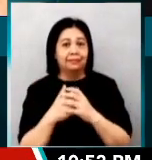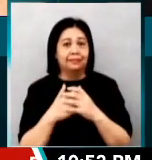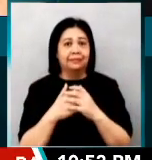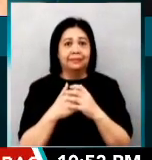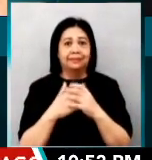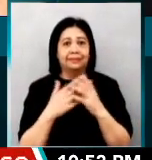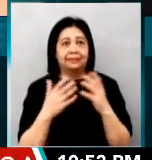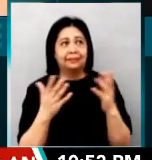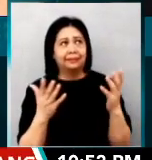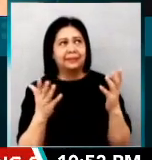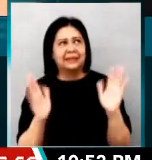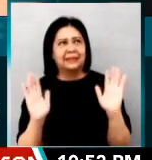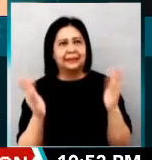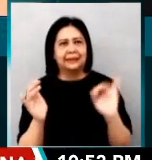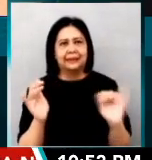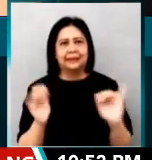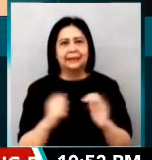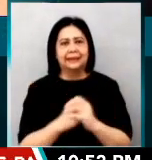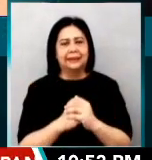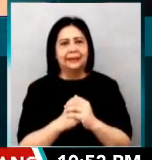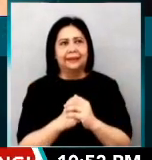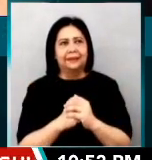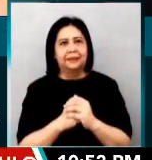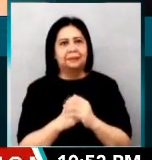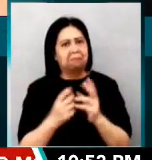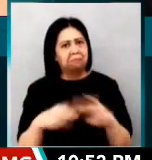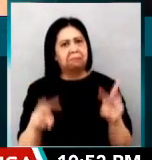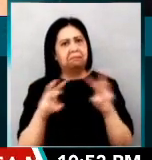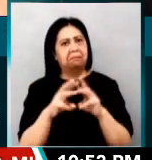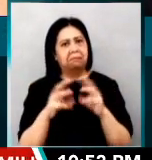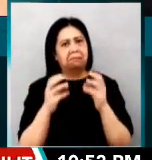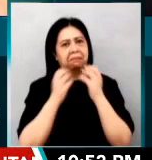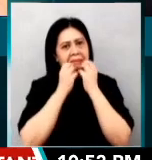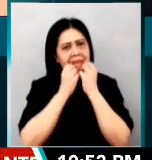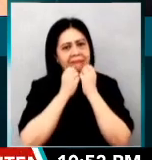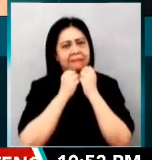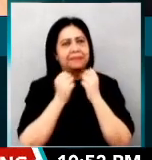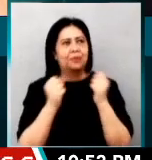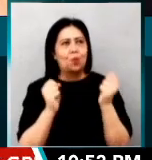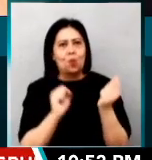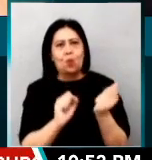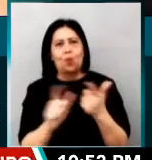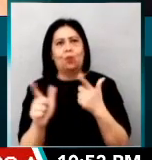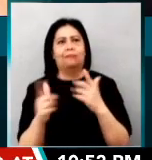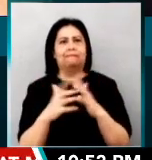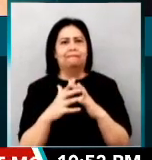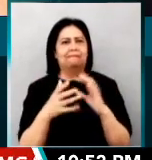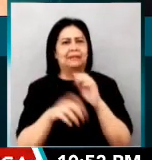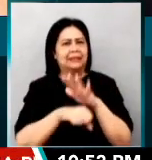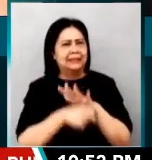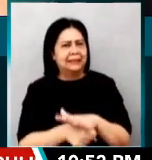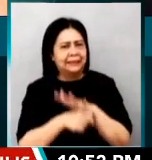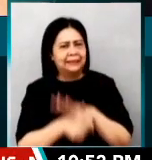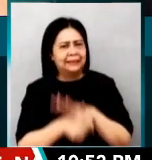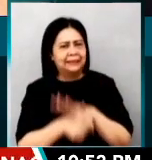It's like parang worth it lahat ng you know all the stress and all the